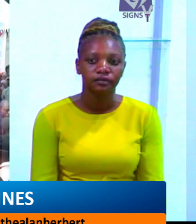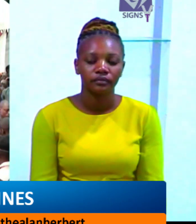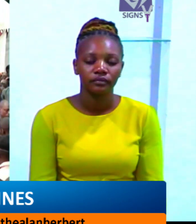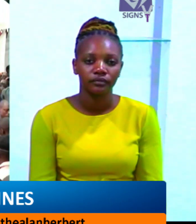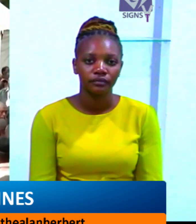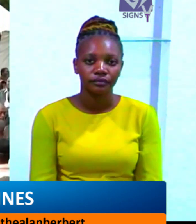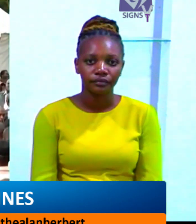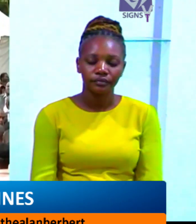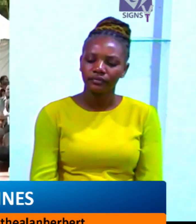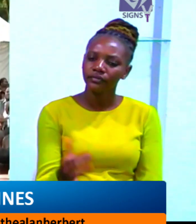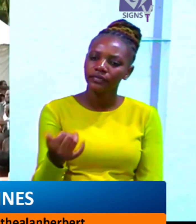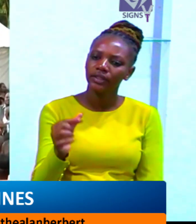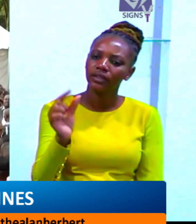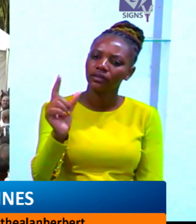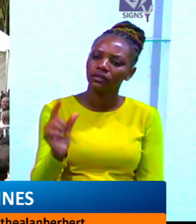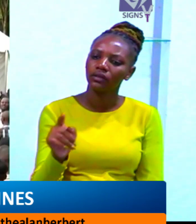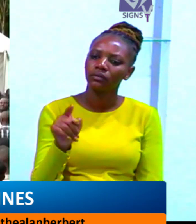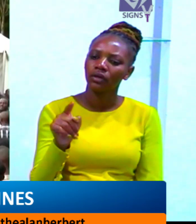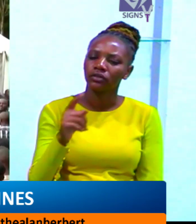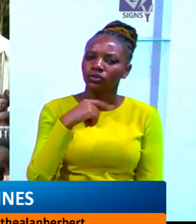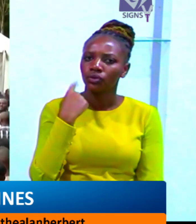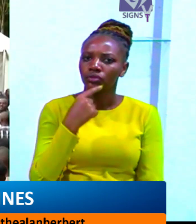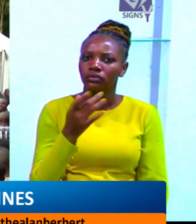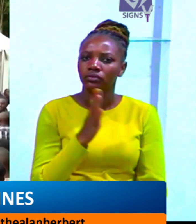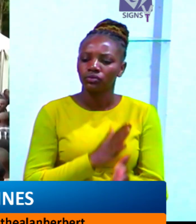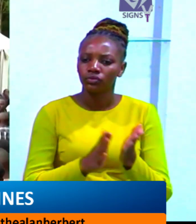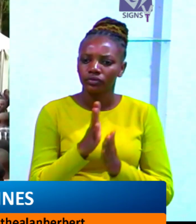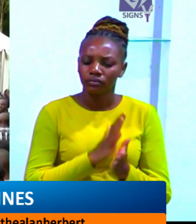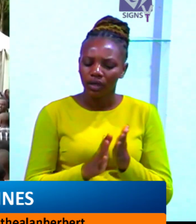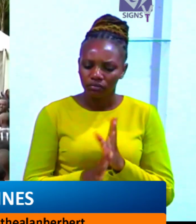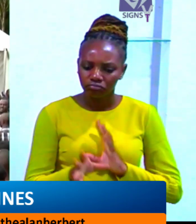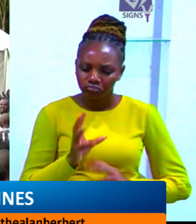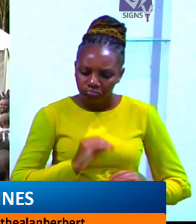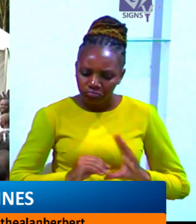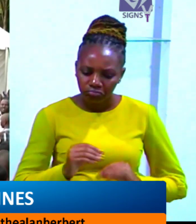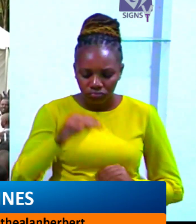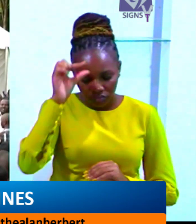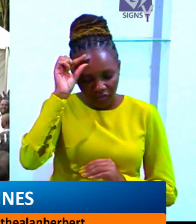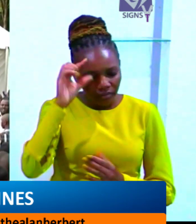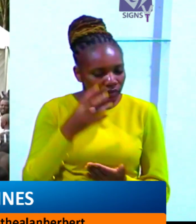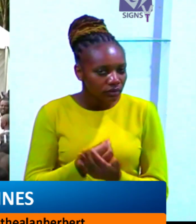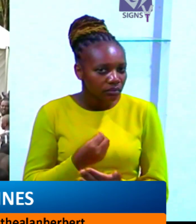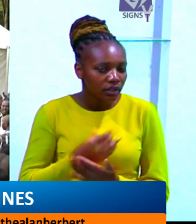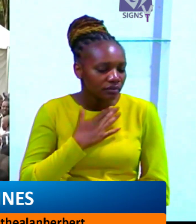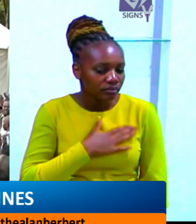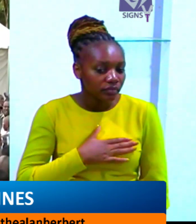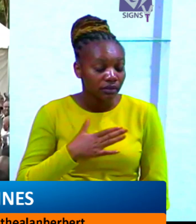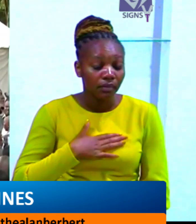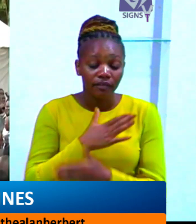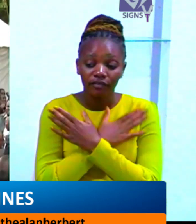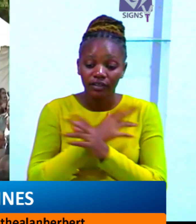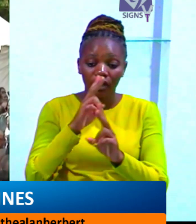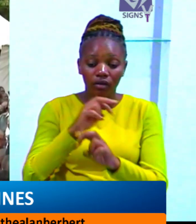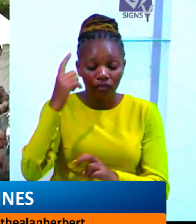Mtu yeyote ambaye anapanga ati kuiba pesa ya serikali, my friend, tafuta nchi ingine.